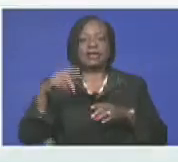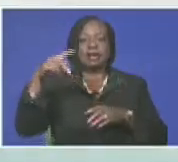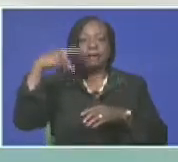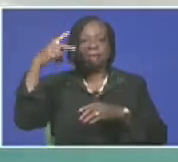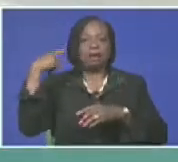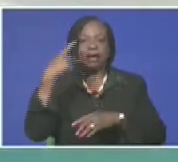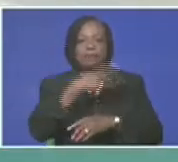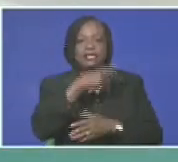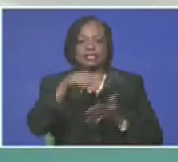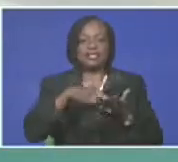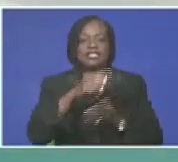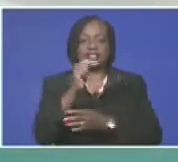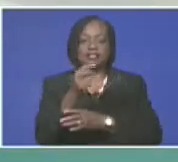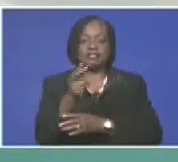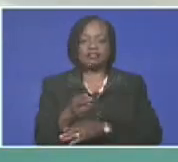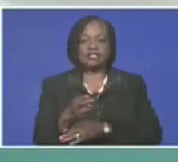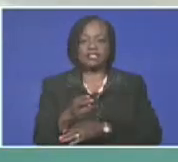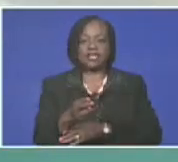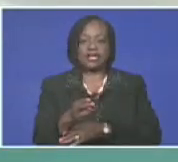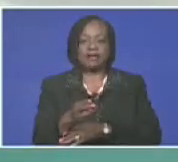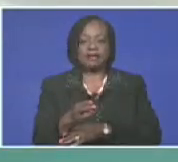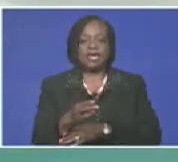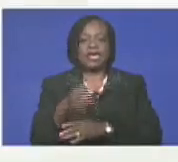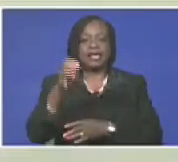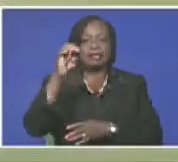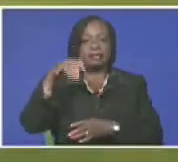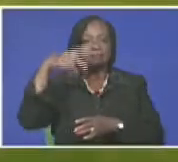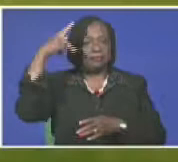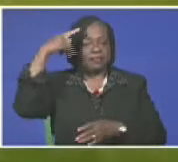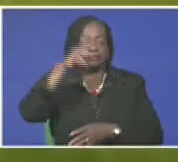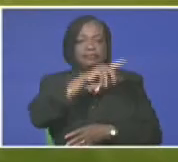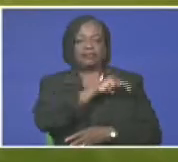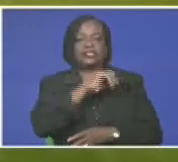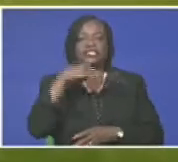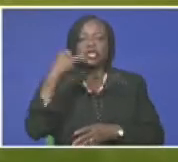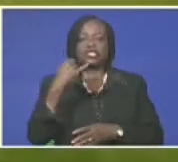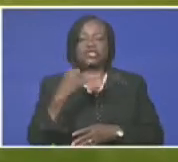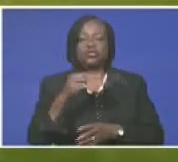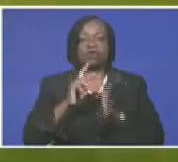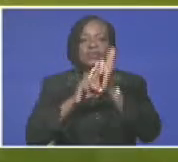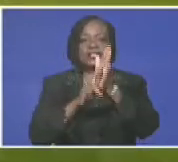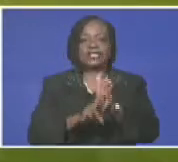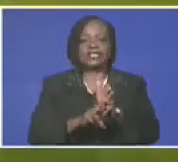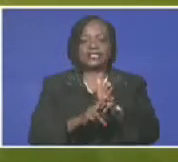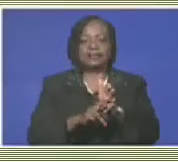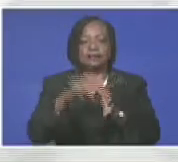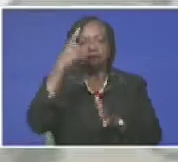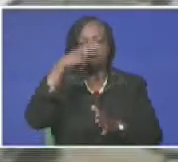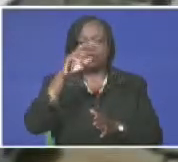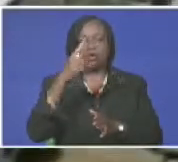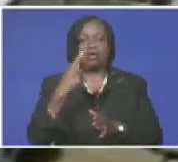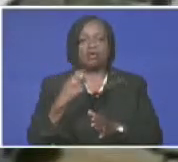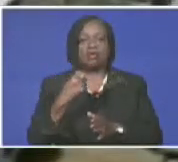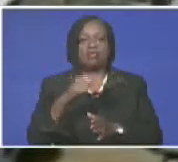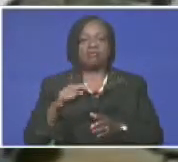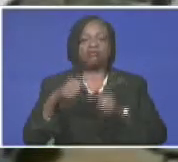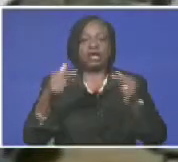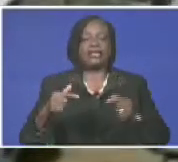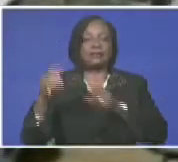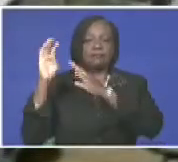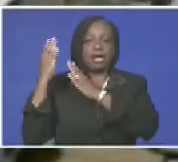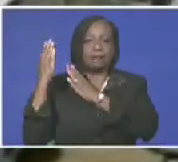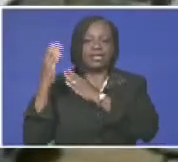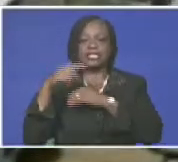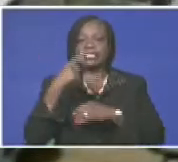Minister of Finance, who is also the Member of Parliament for East Grand Bahama, indicated, though, that the Grand Lucayan Resort will eventually provide spin-off